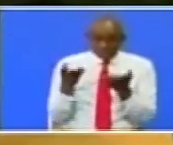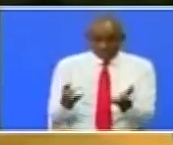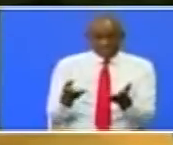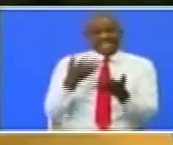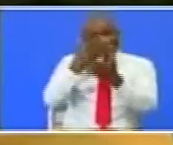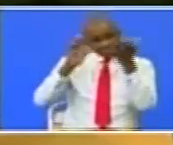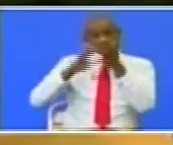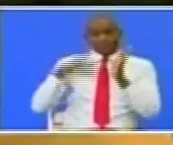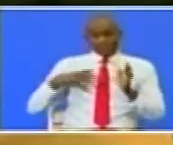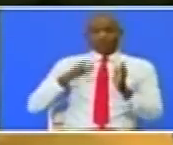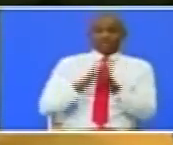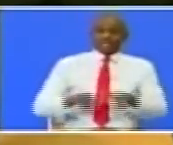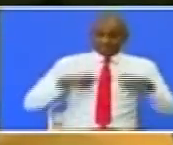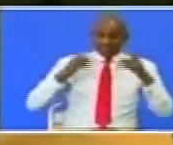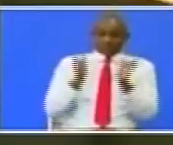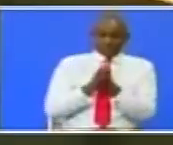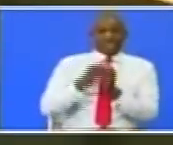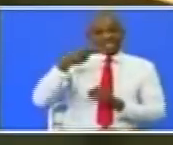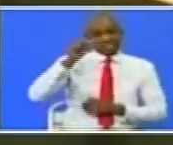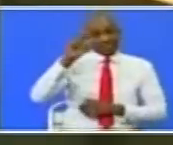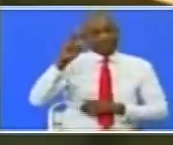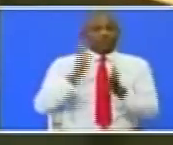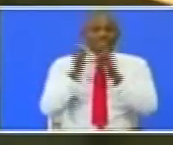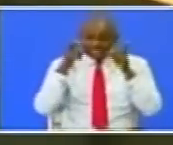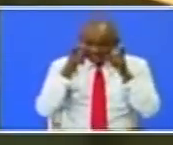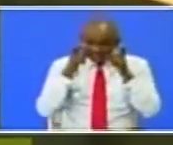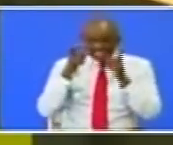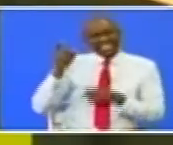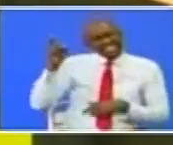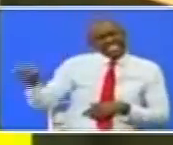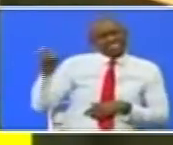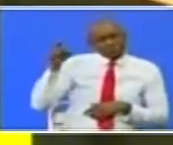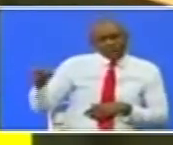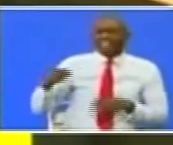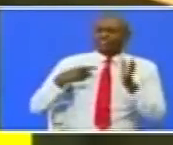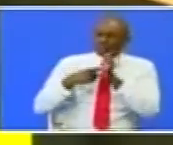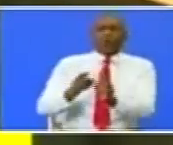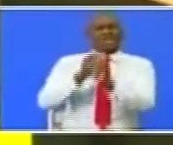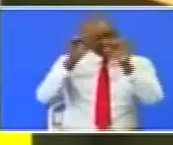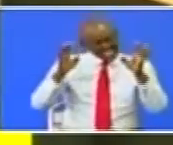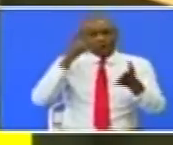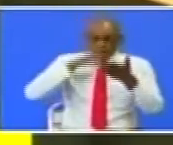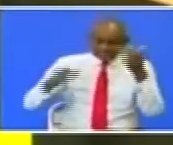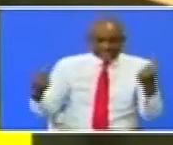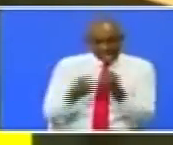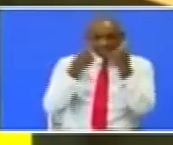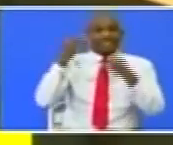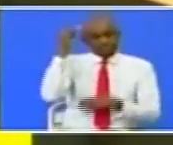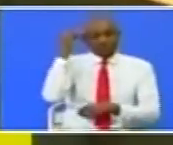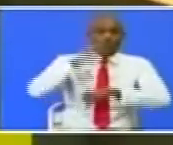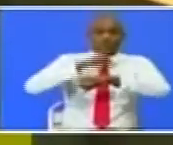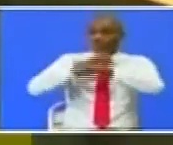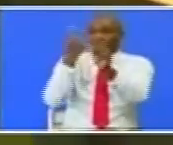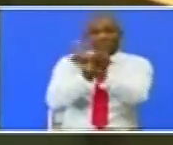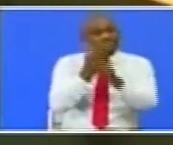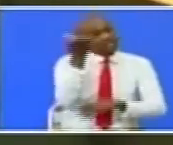Network of People Living with HIV and AIDS. So this is something that is a pointer to what is happening in the learning institutions.